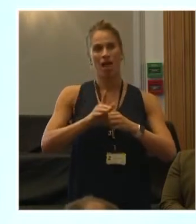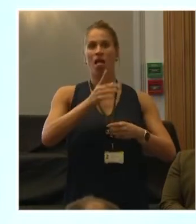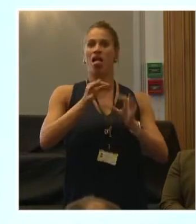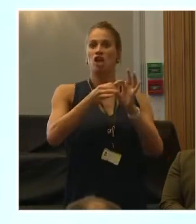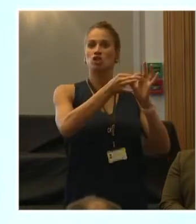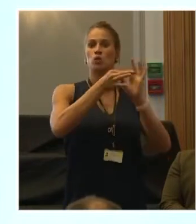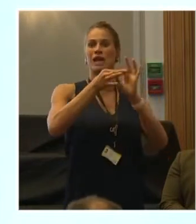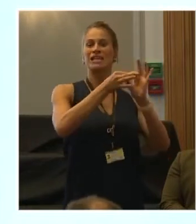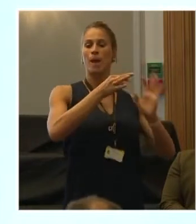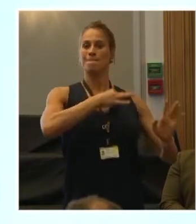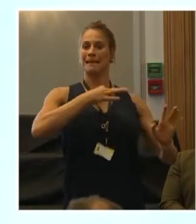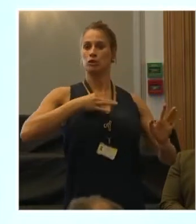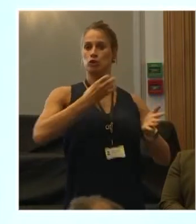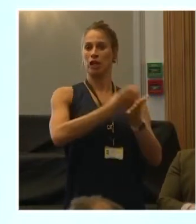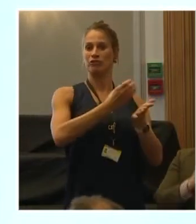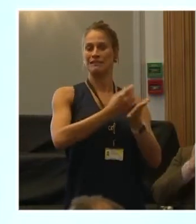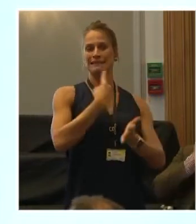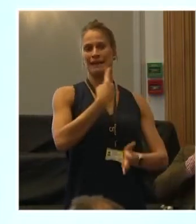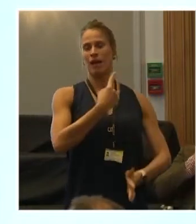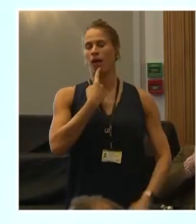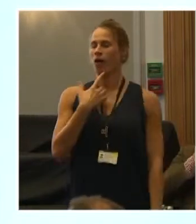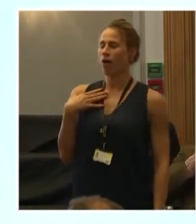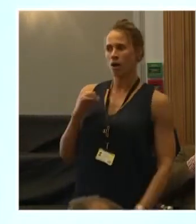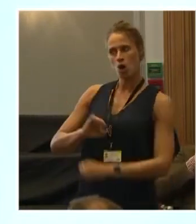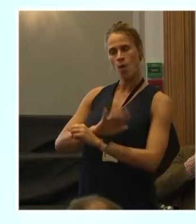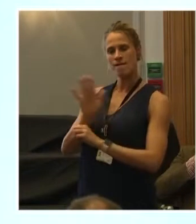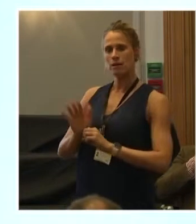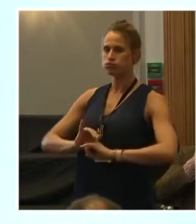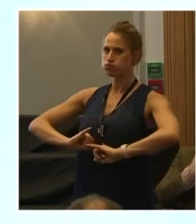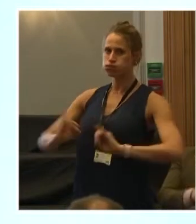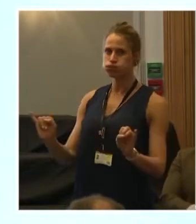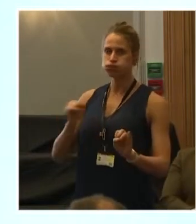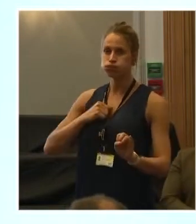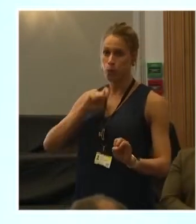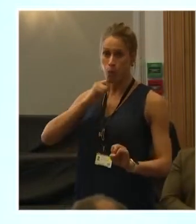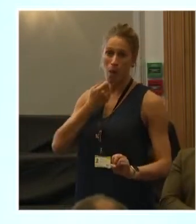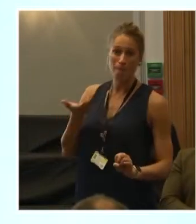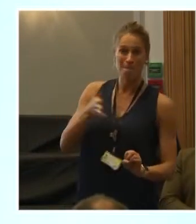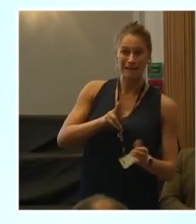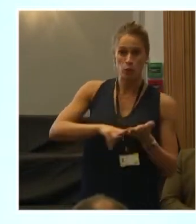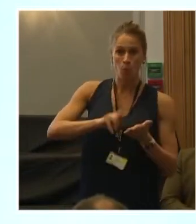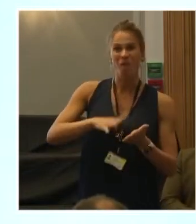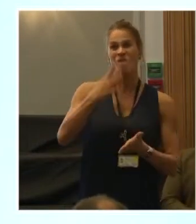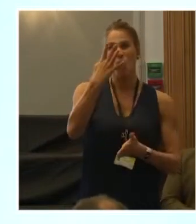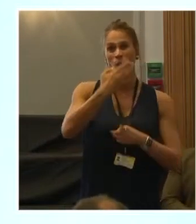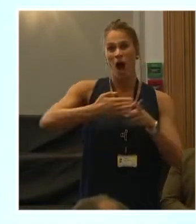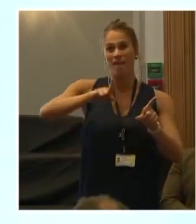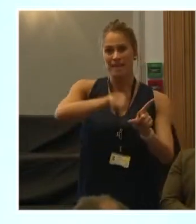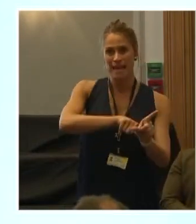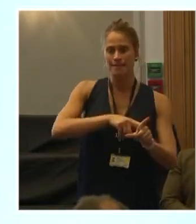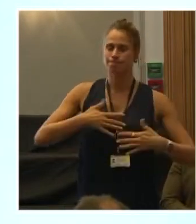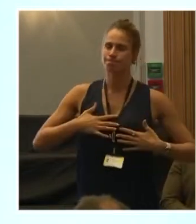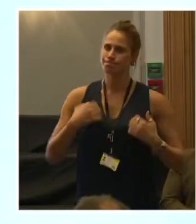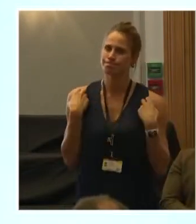would take at least 4.5 years to recover from the pandemic. And we are committed to funding the most innovative